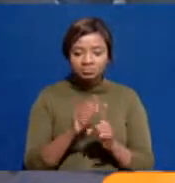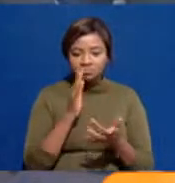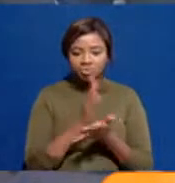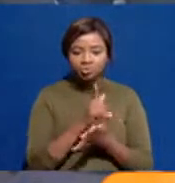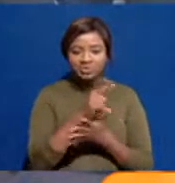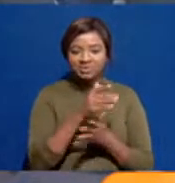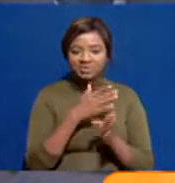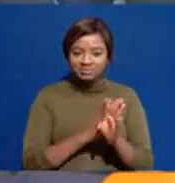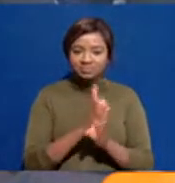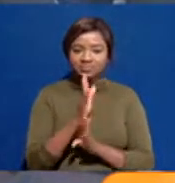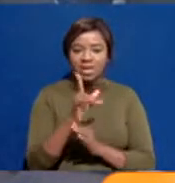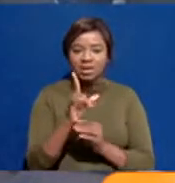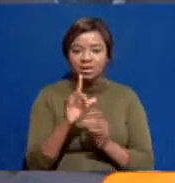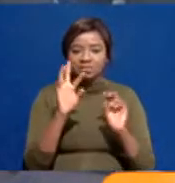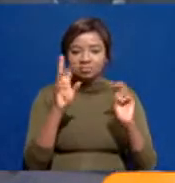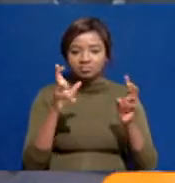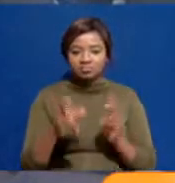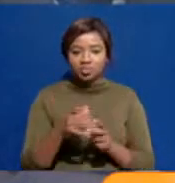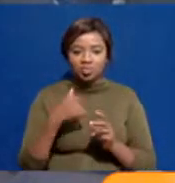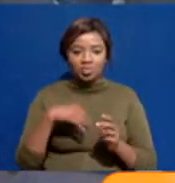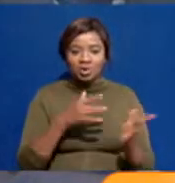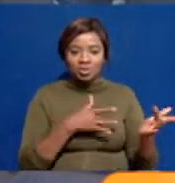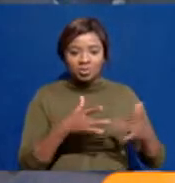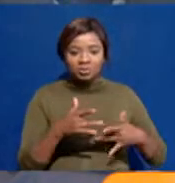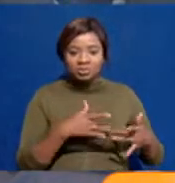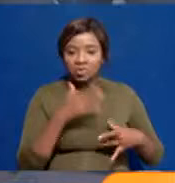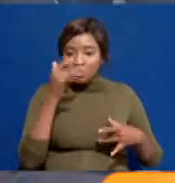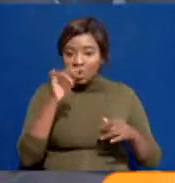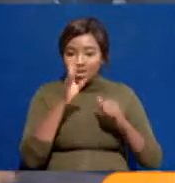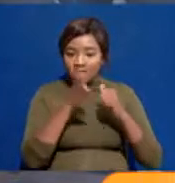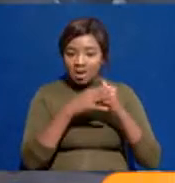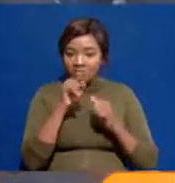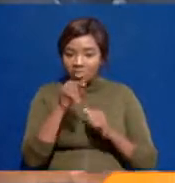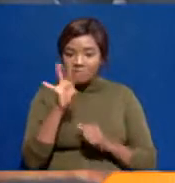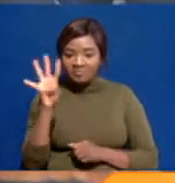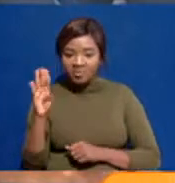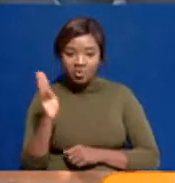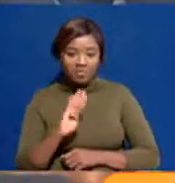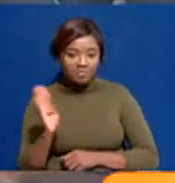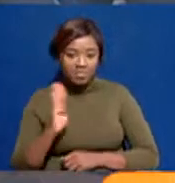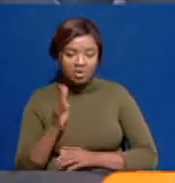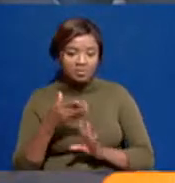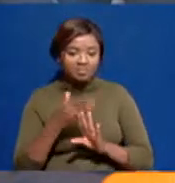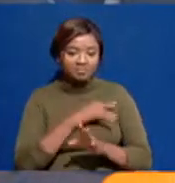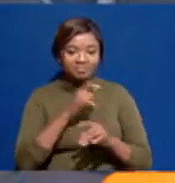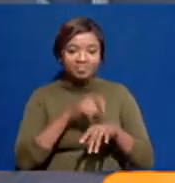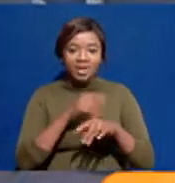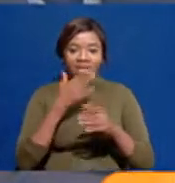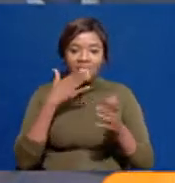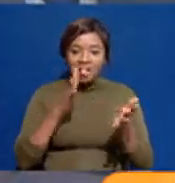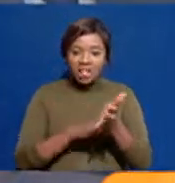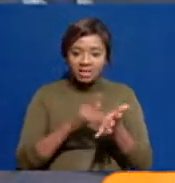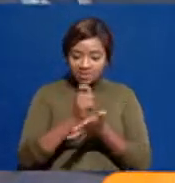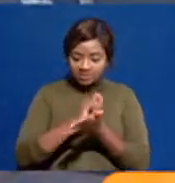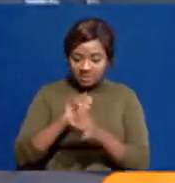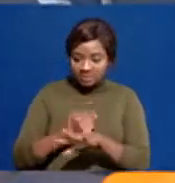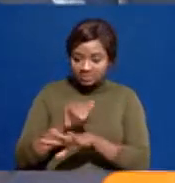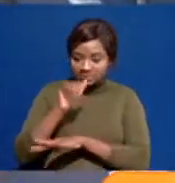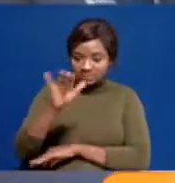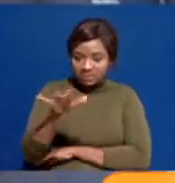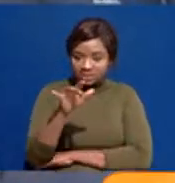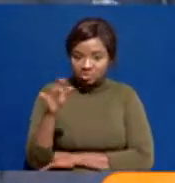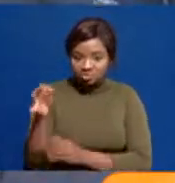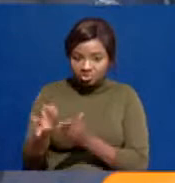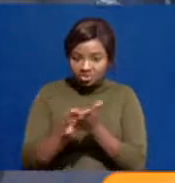concerned about. When I talk about 9.4 billion, at the time we wrote the letter to National Treasury, it was 7.2